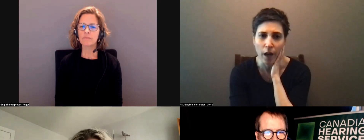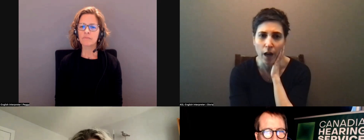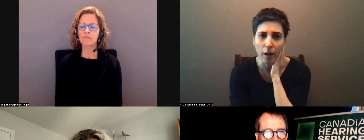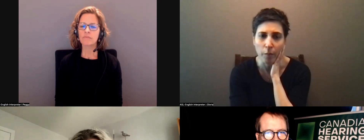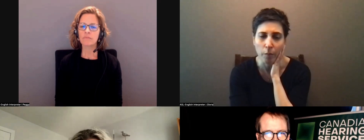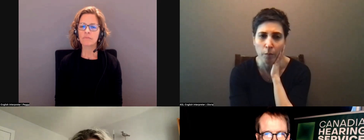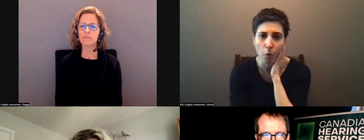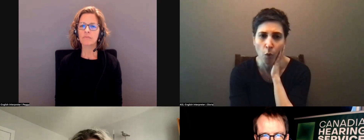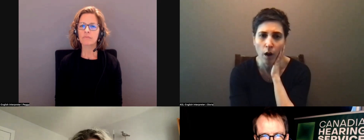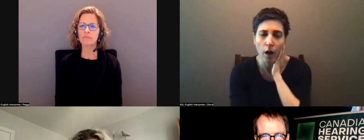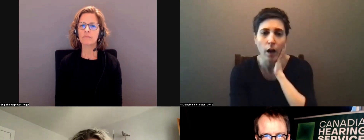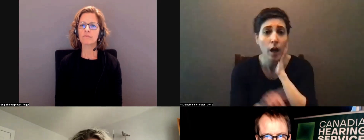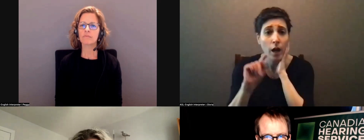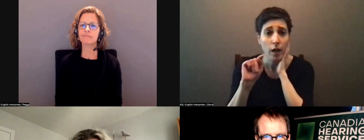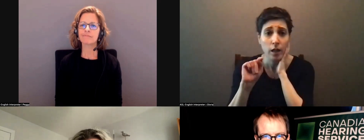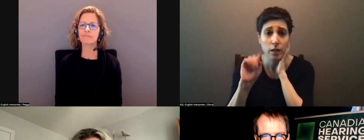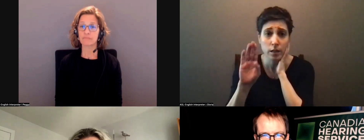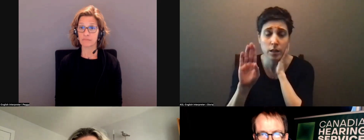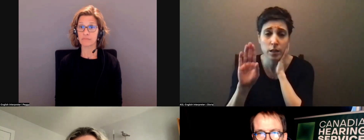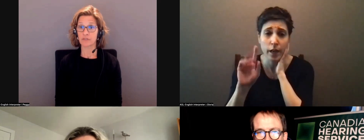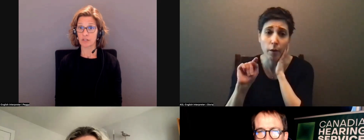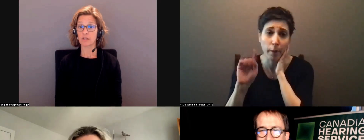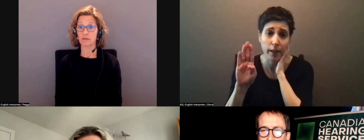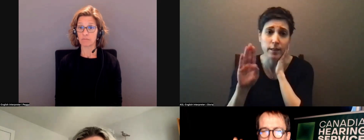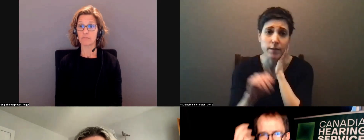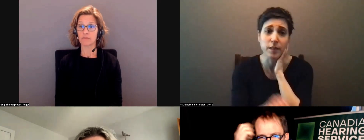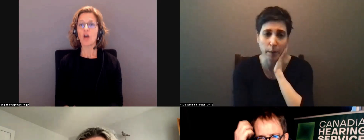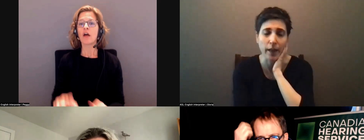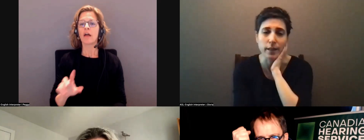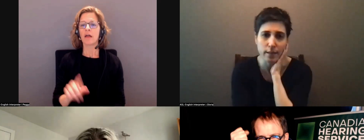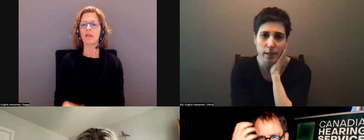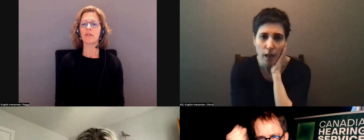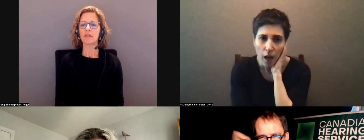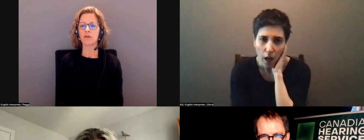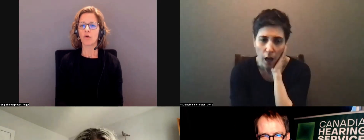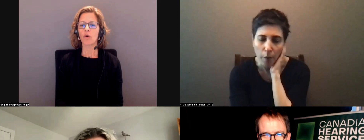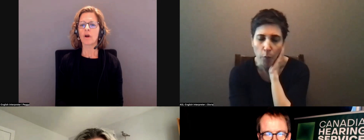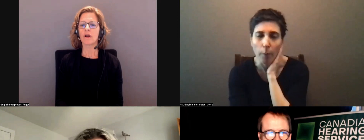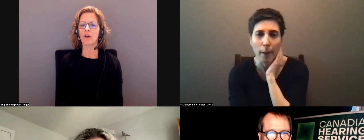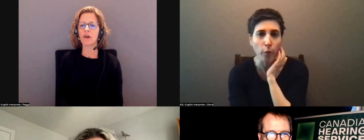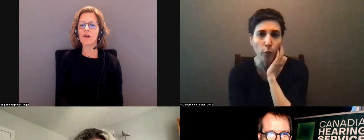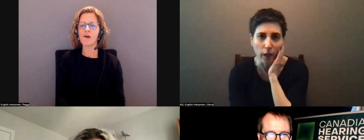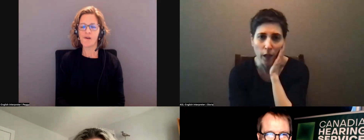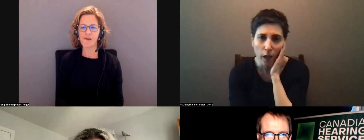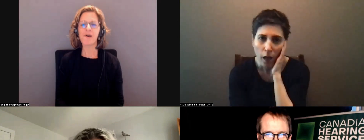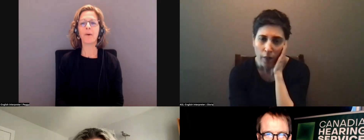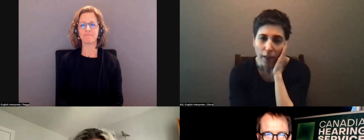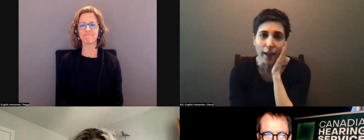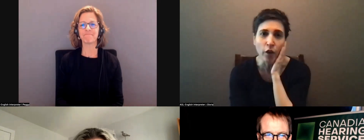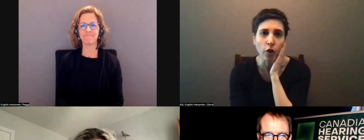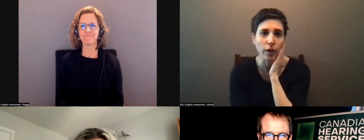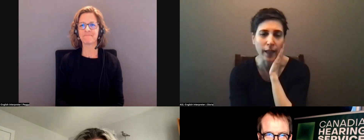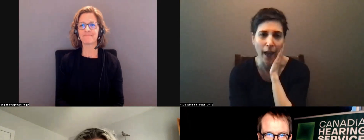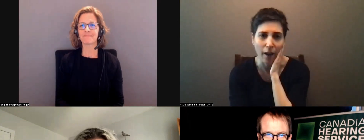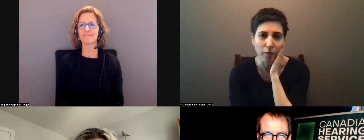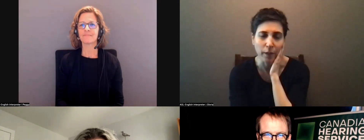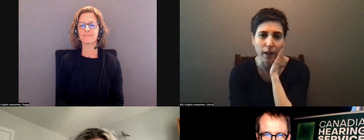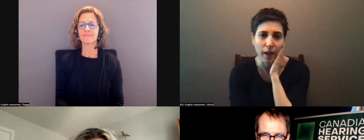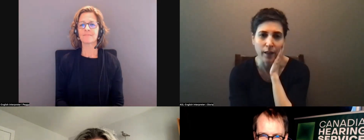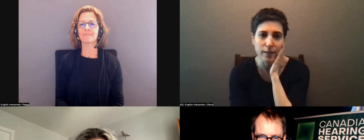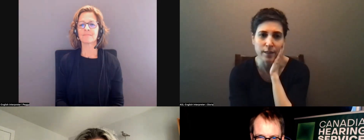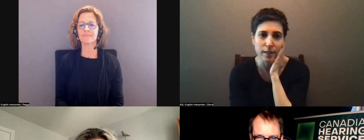have more terabytes of space, more memory than I currently